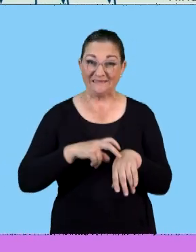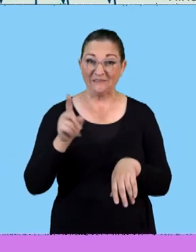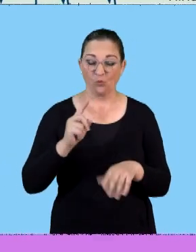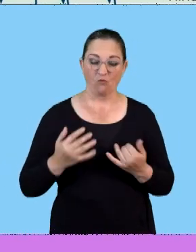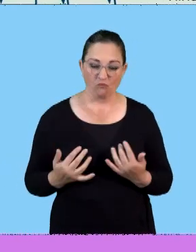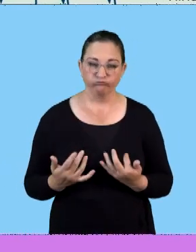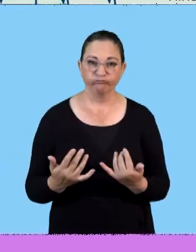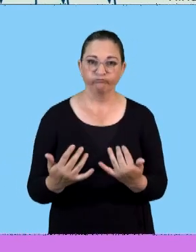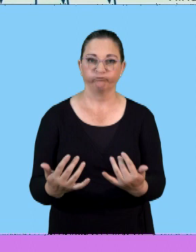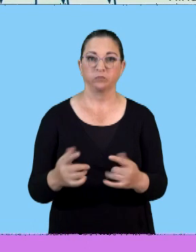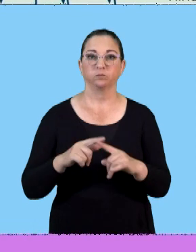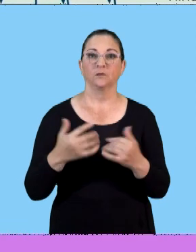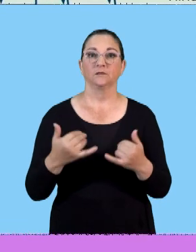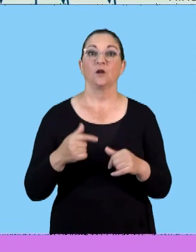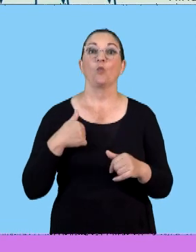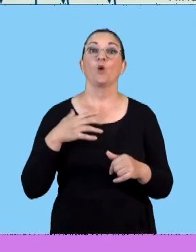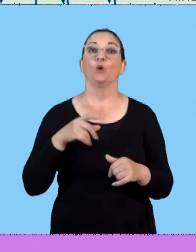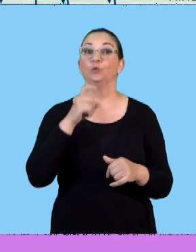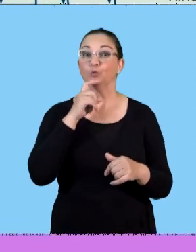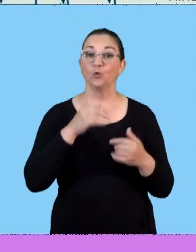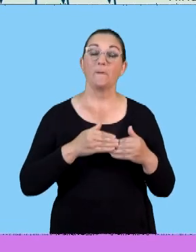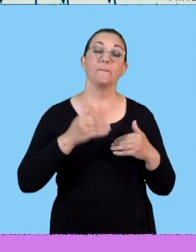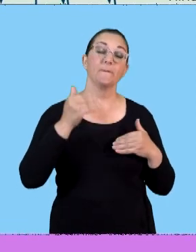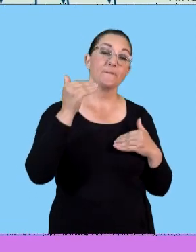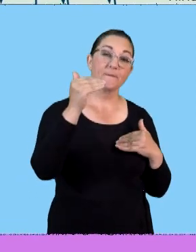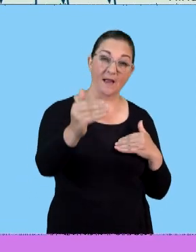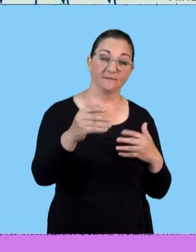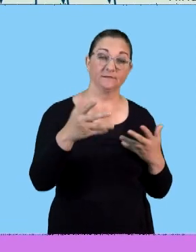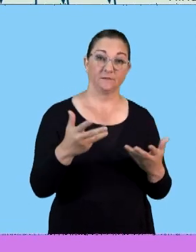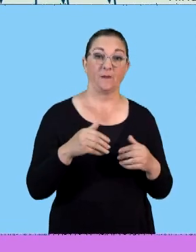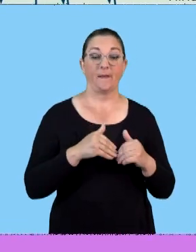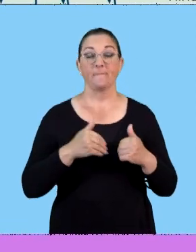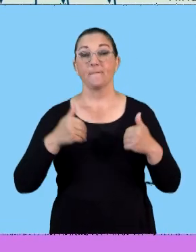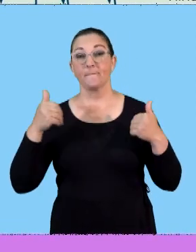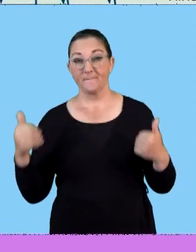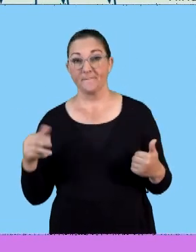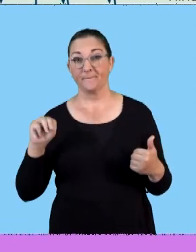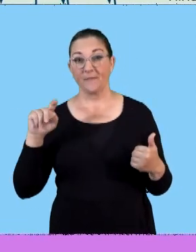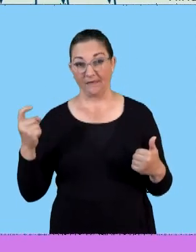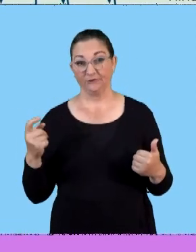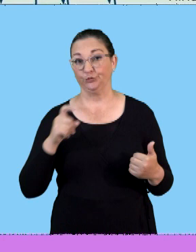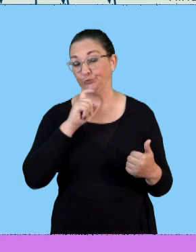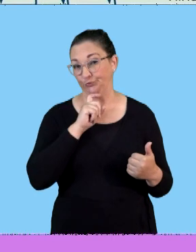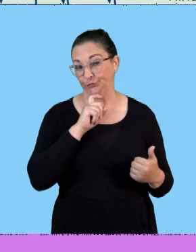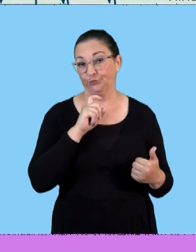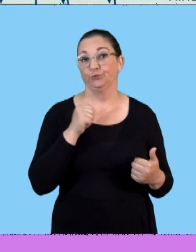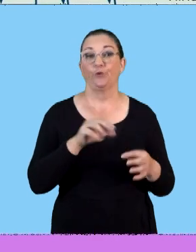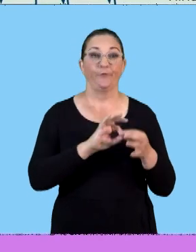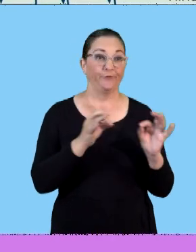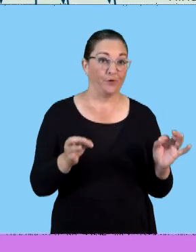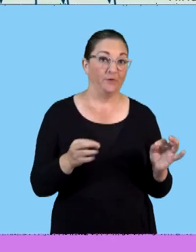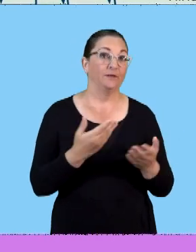grass using the maximum length and maximum width. Again, you may use the